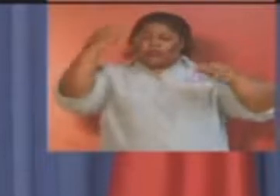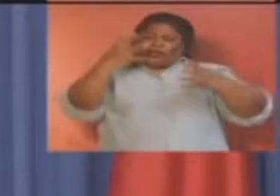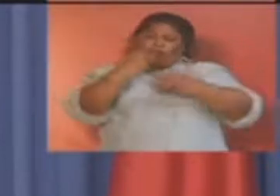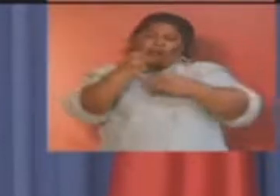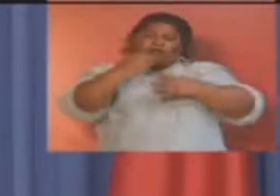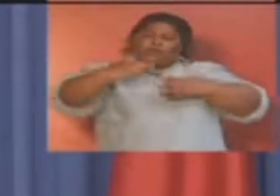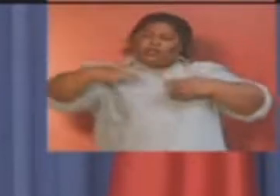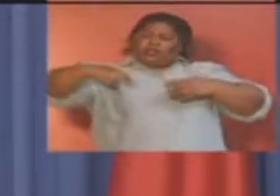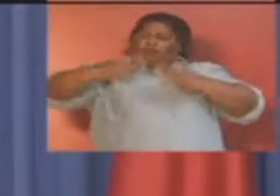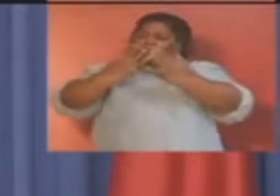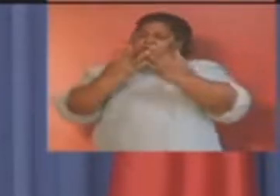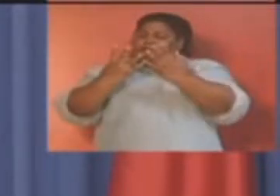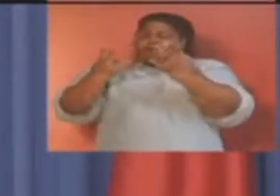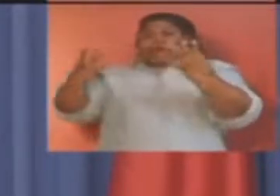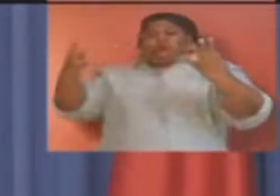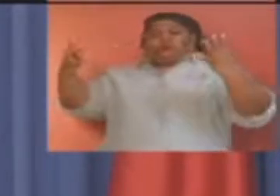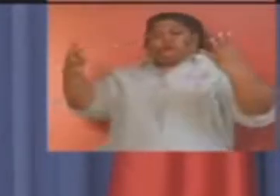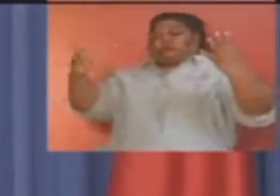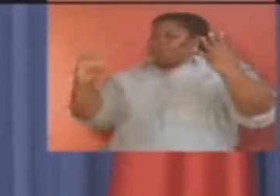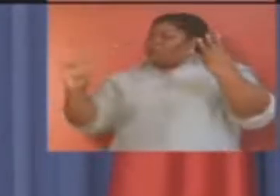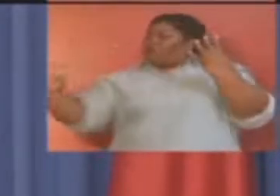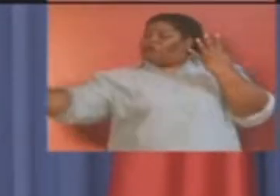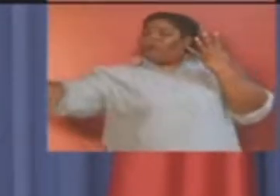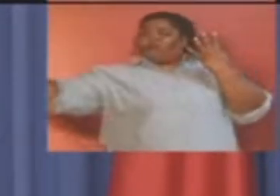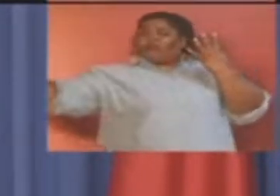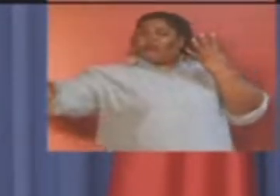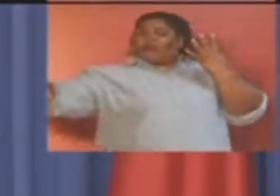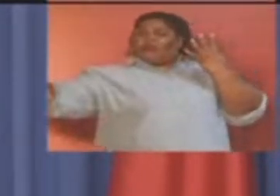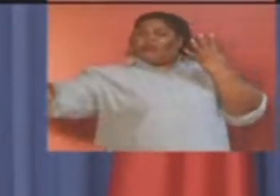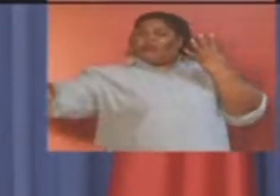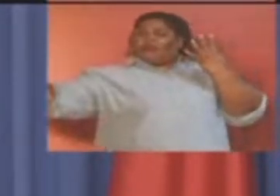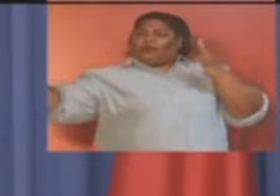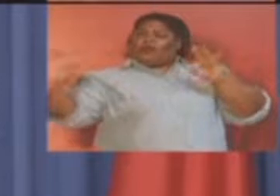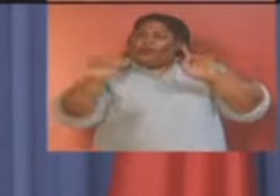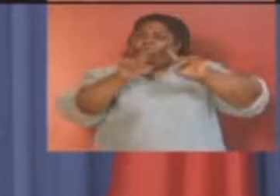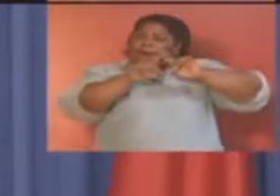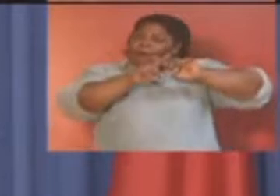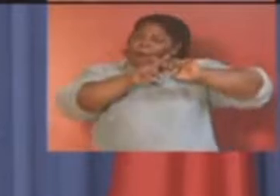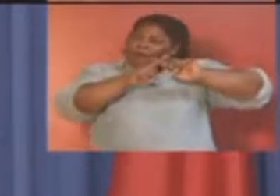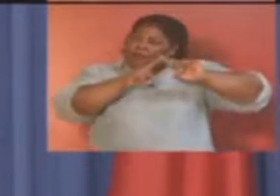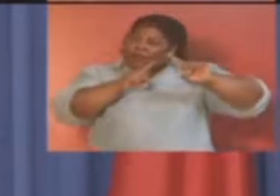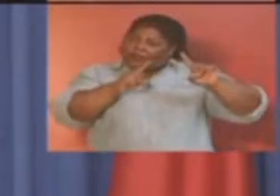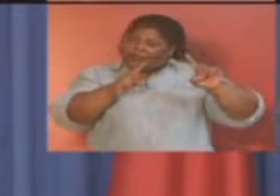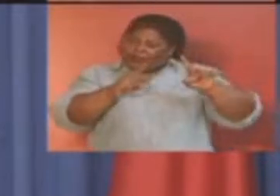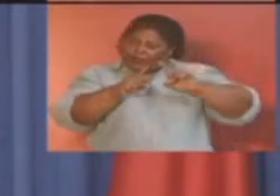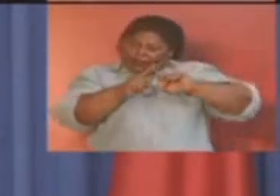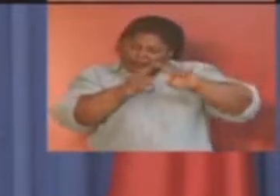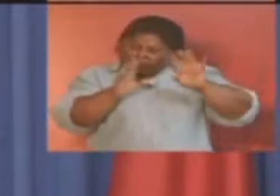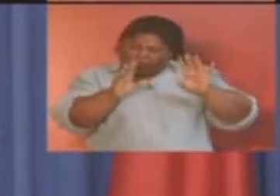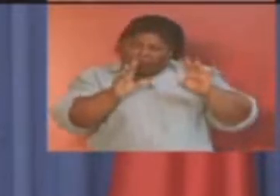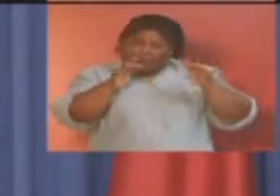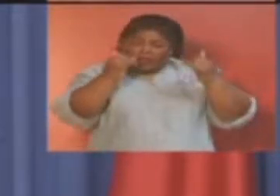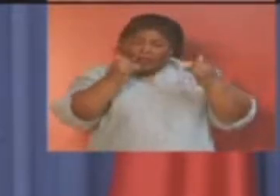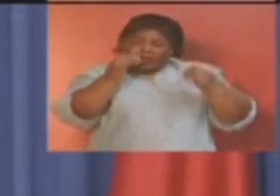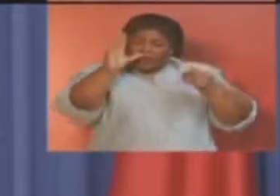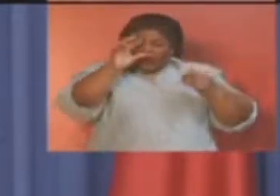we've limited the internal movements in these institutions to 50%. So outside of